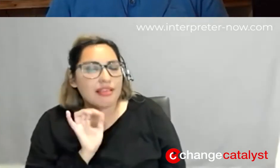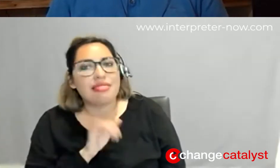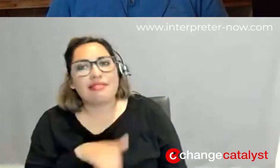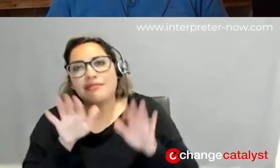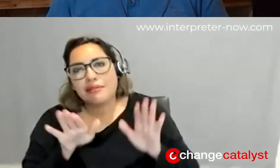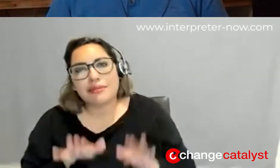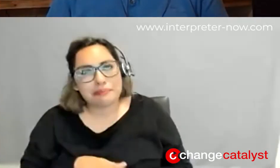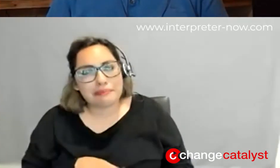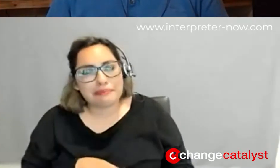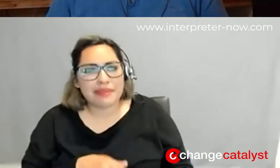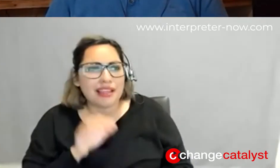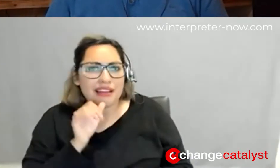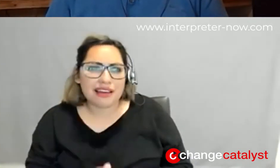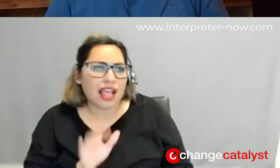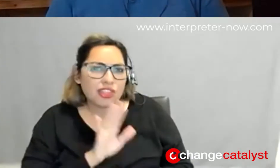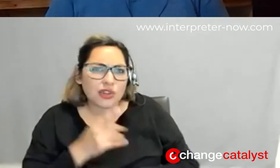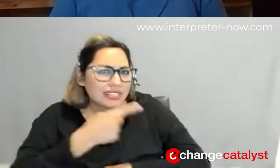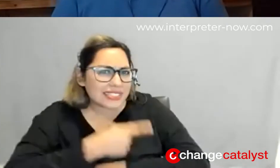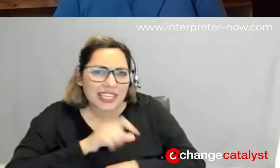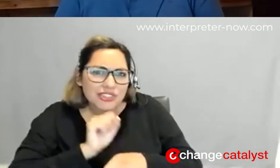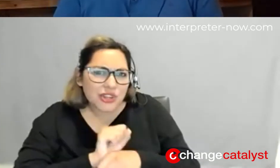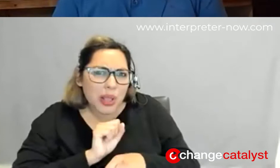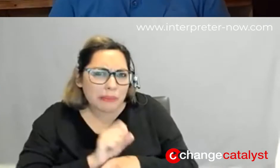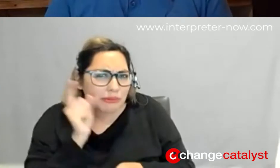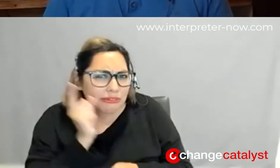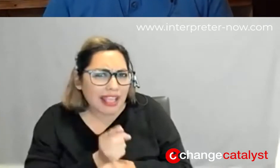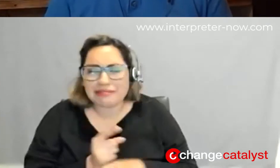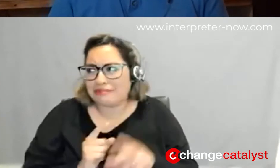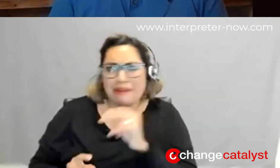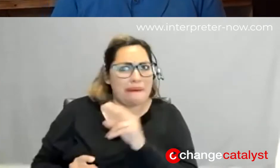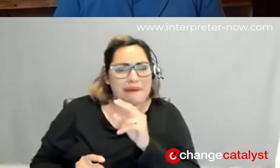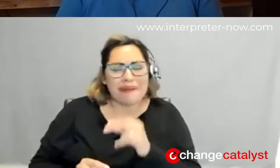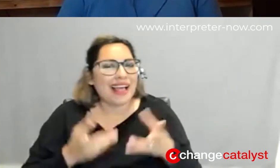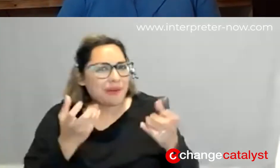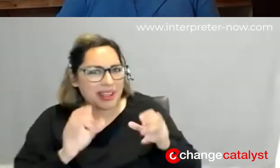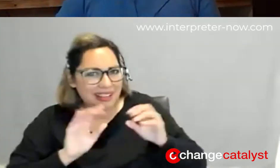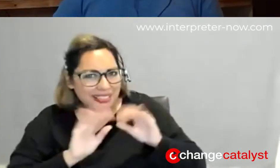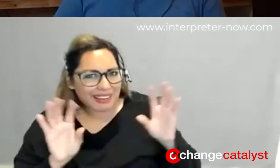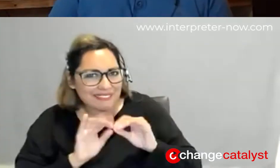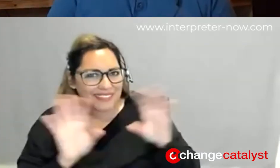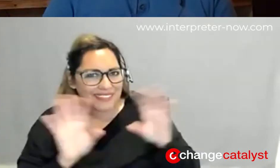This isn't your day job, right? What is your? No, I want to just be clear for everybody that,